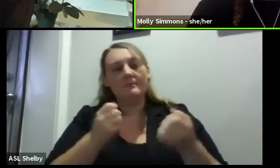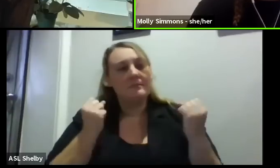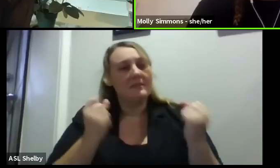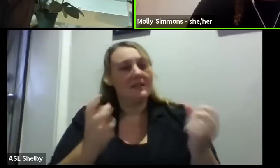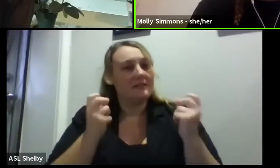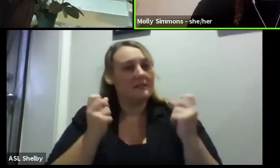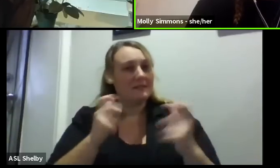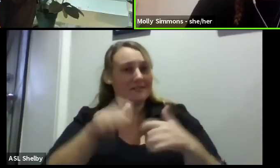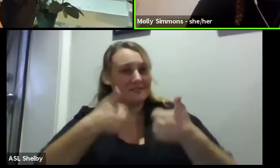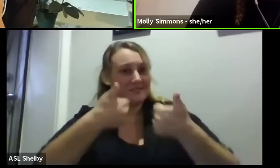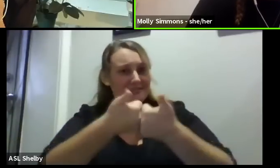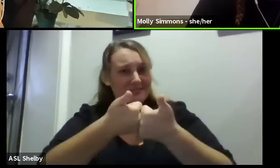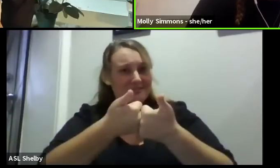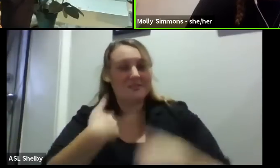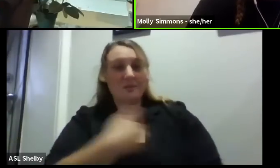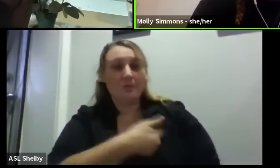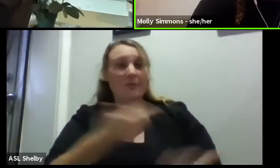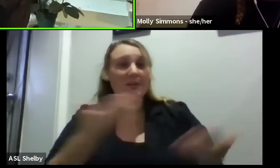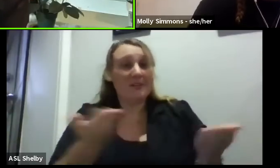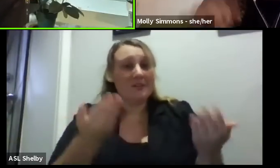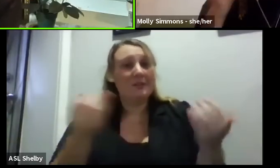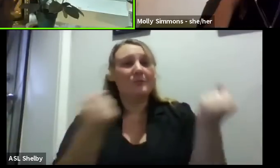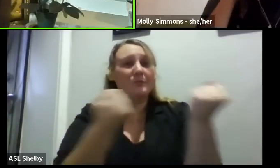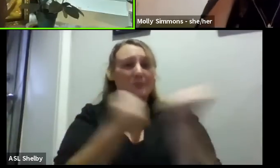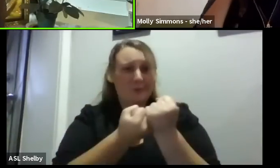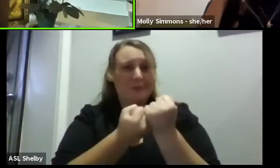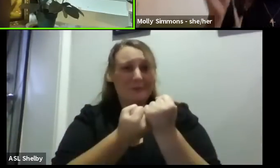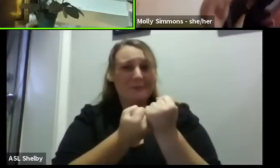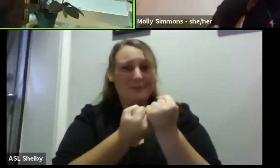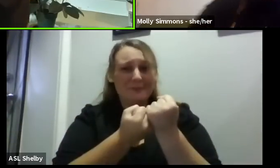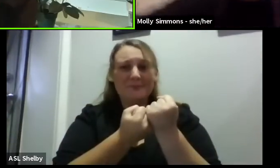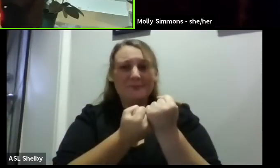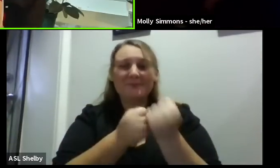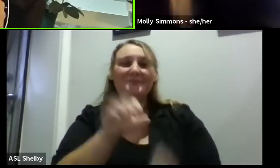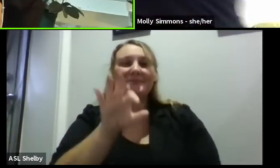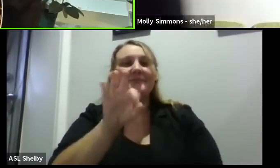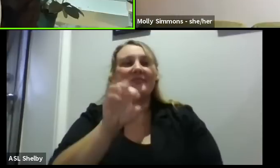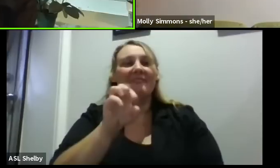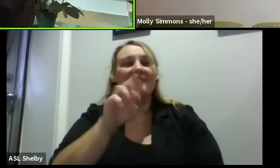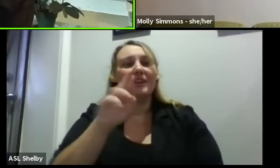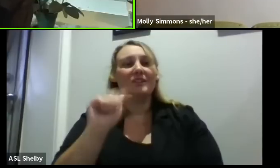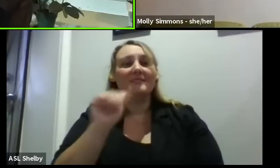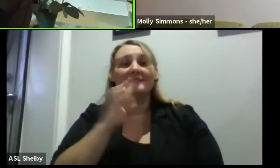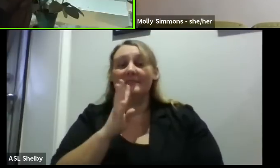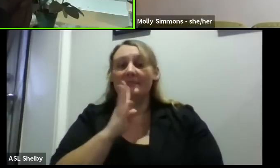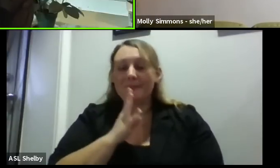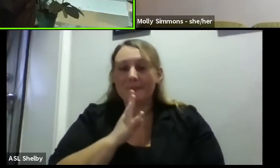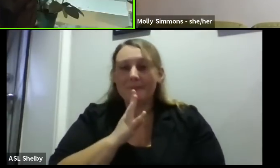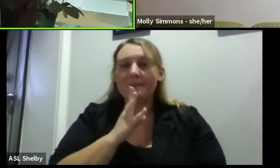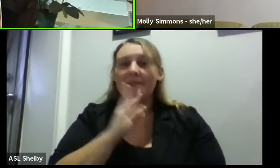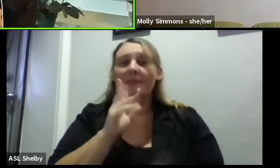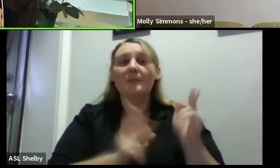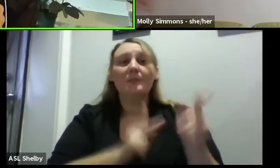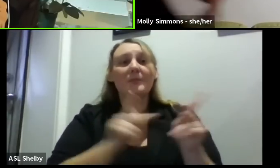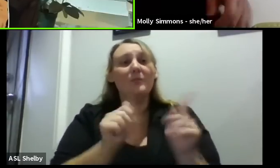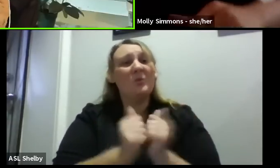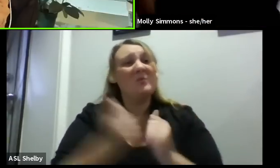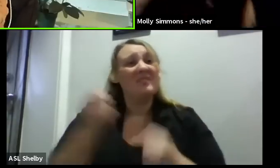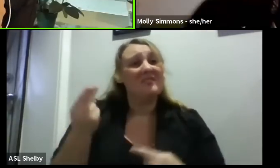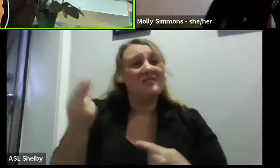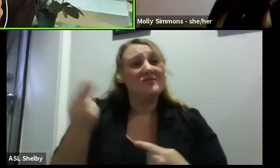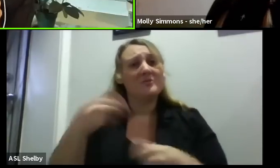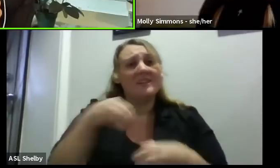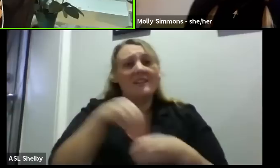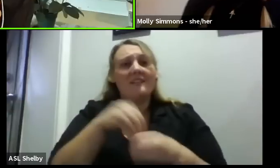no matter what. Sex workers and those with experiences in the sex trades have a long history of mutual aid and